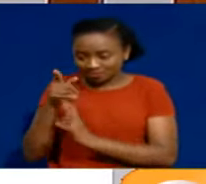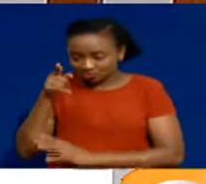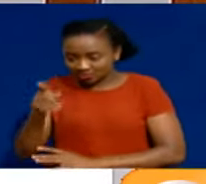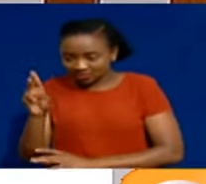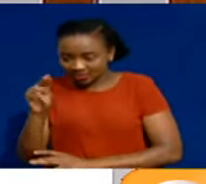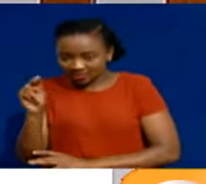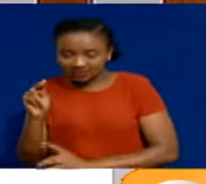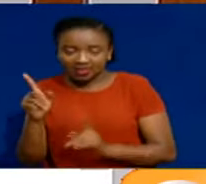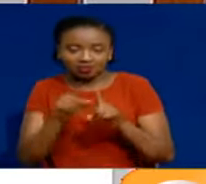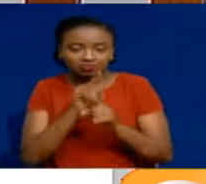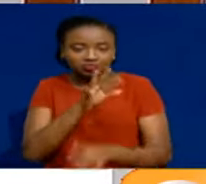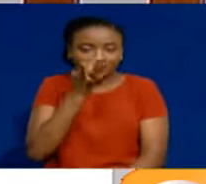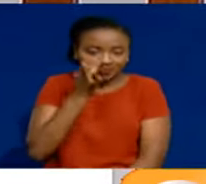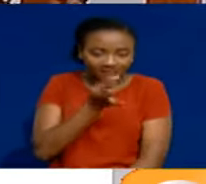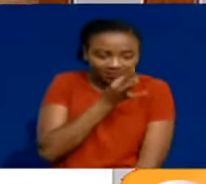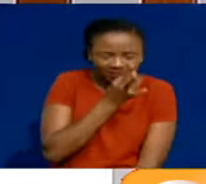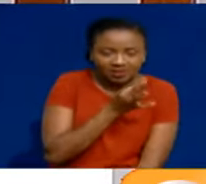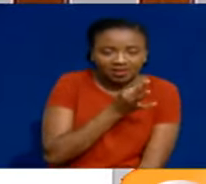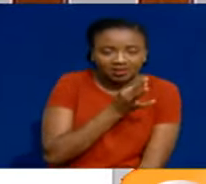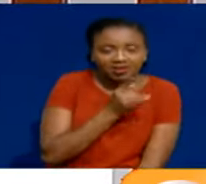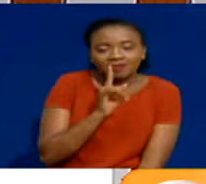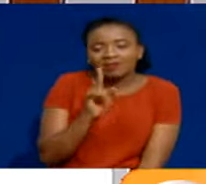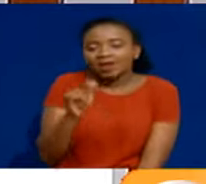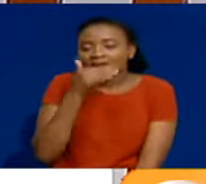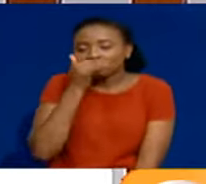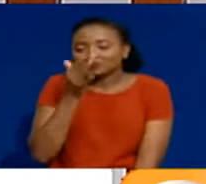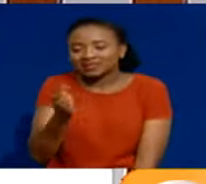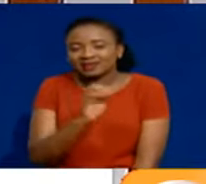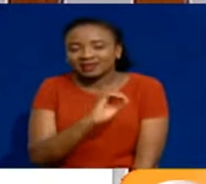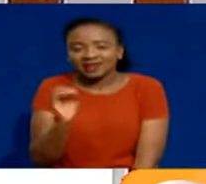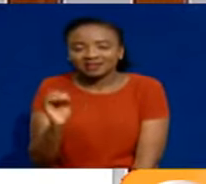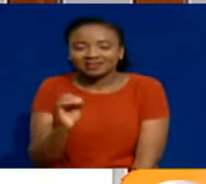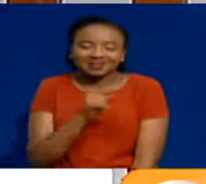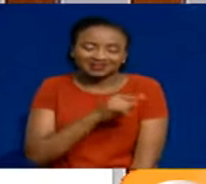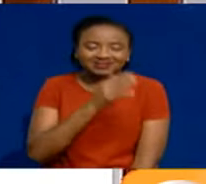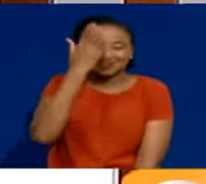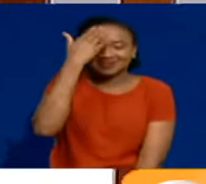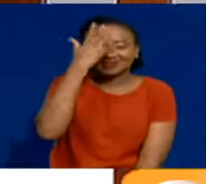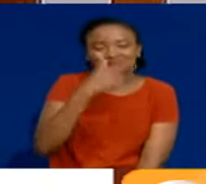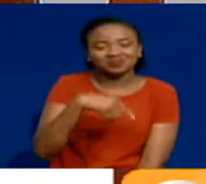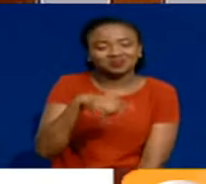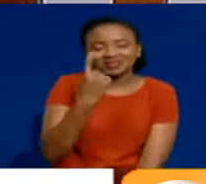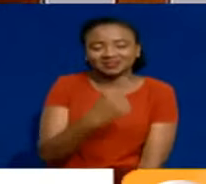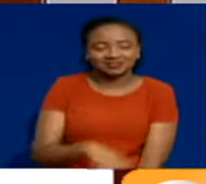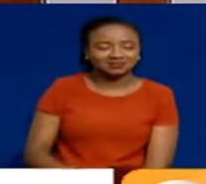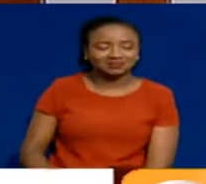Kibaki, in the absence of Musalia, Kibaki knew he's the one who will be the next.